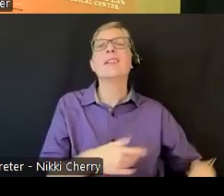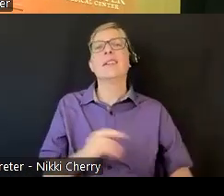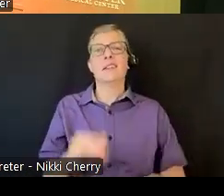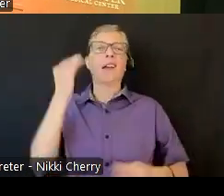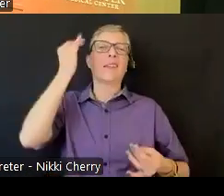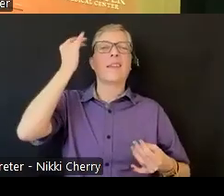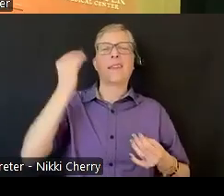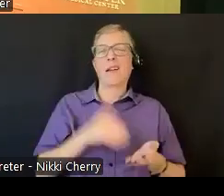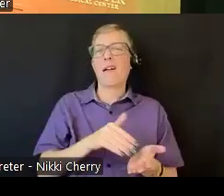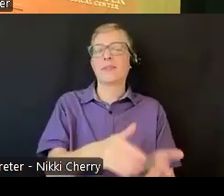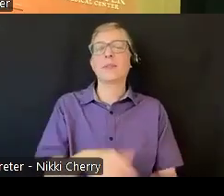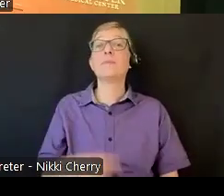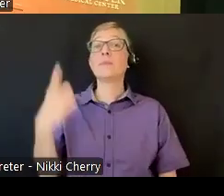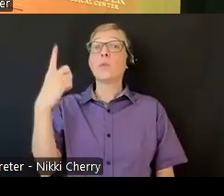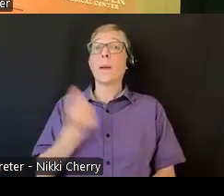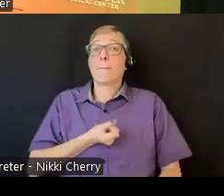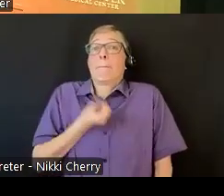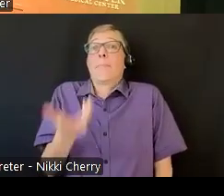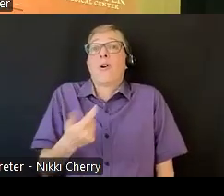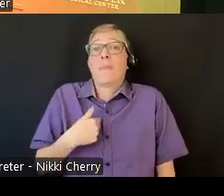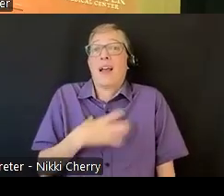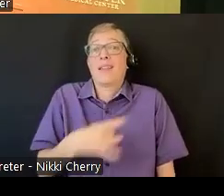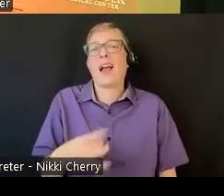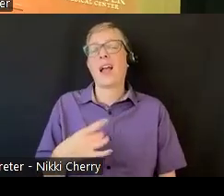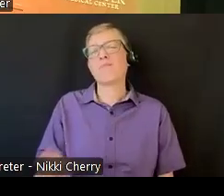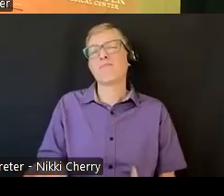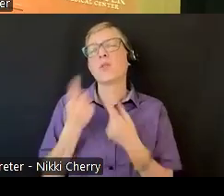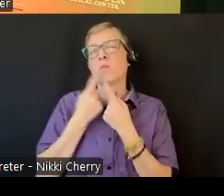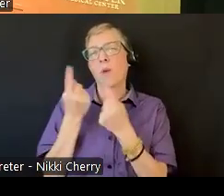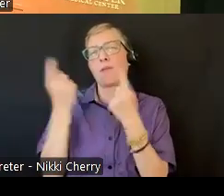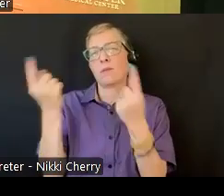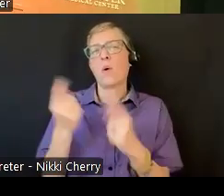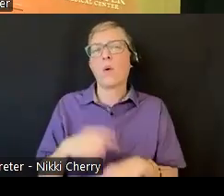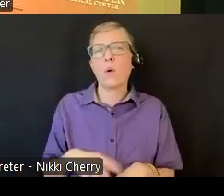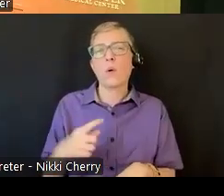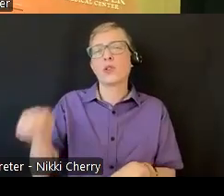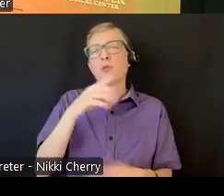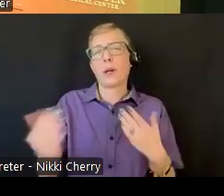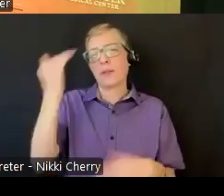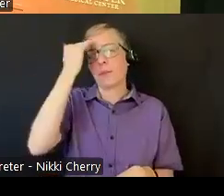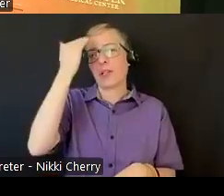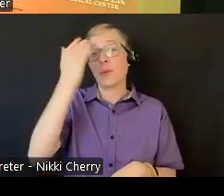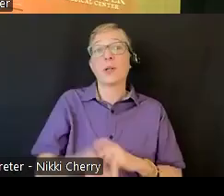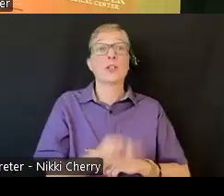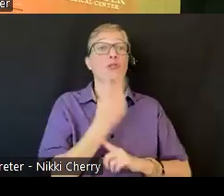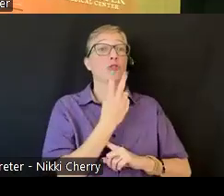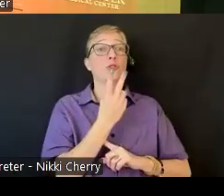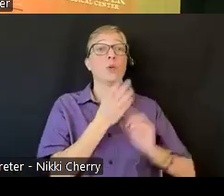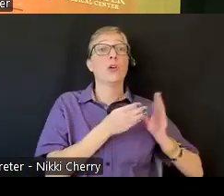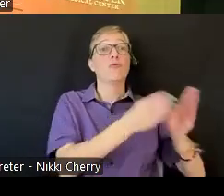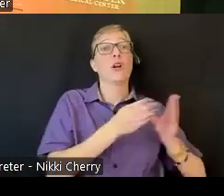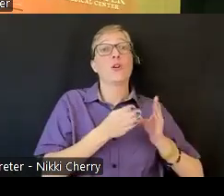like is a well-known poem that I'm sure everybody's familiar. The road not taken, the two roads diverged in